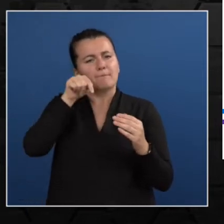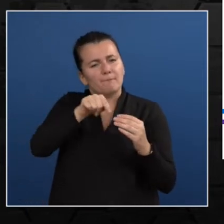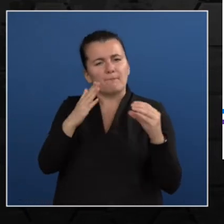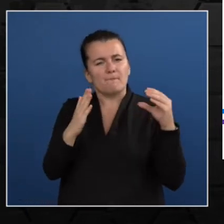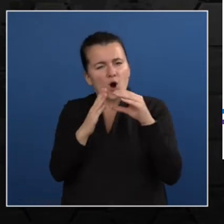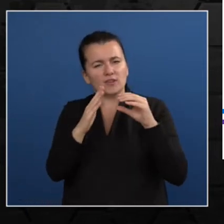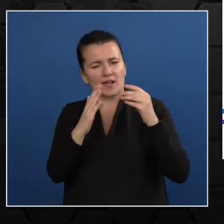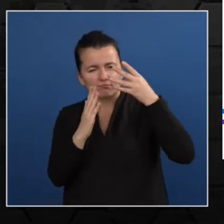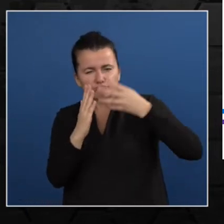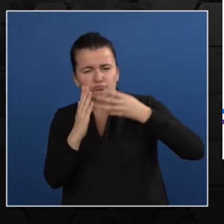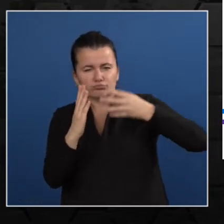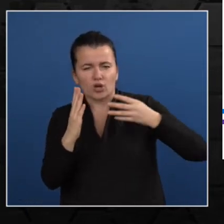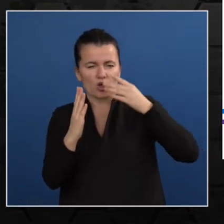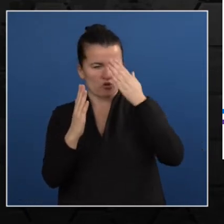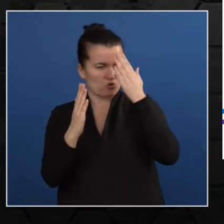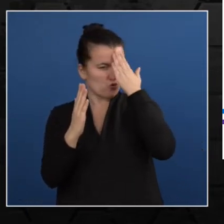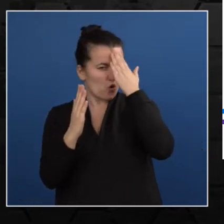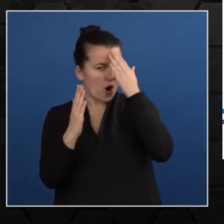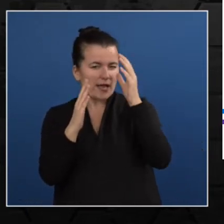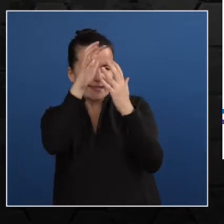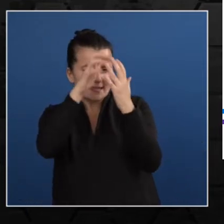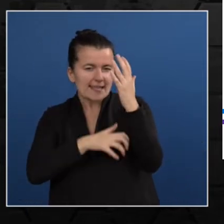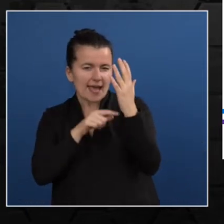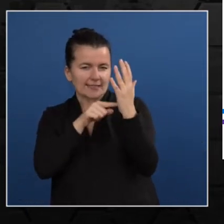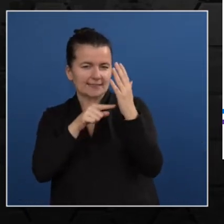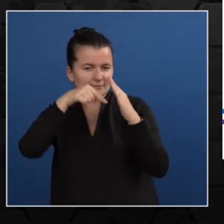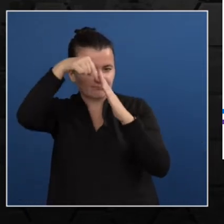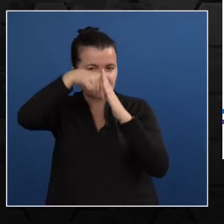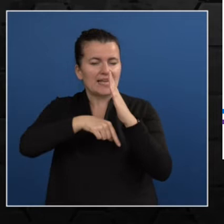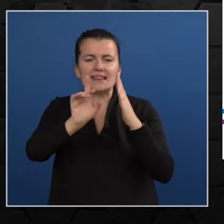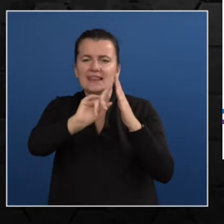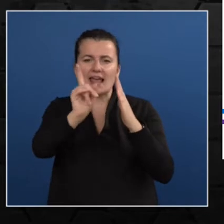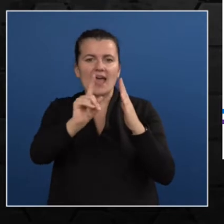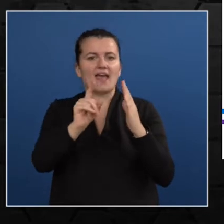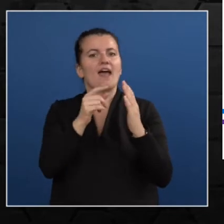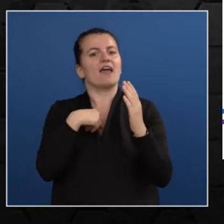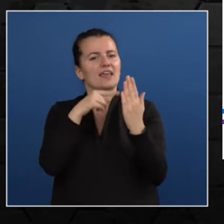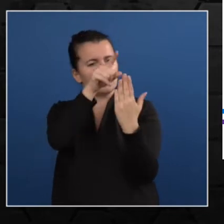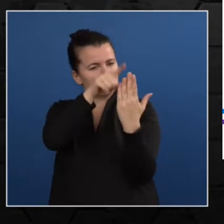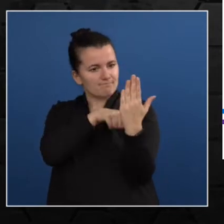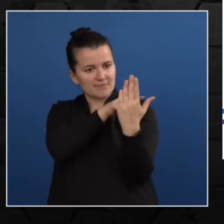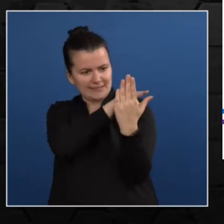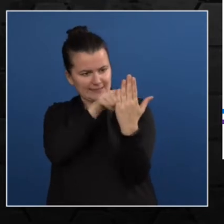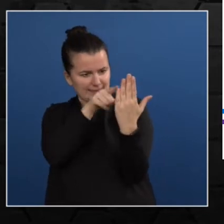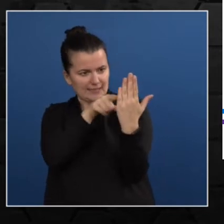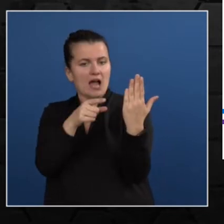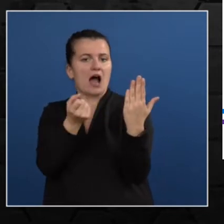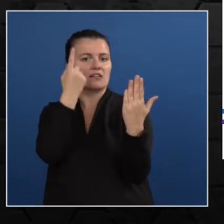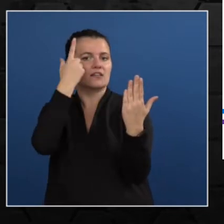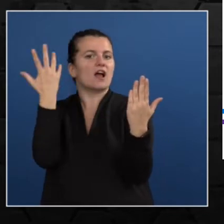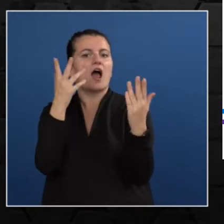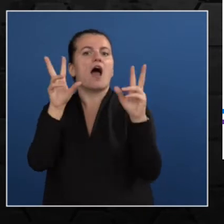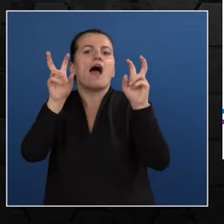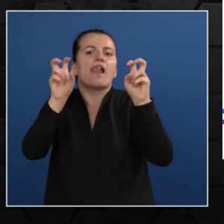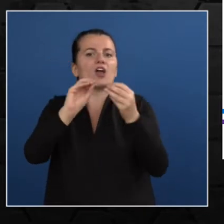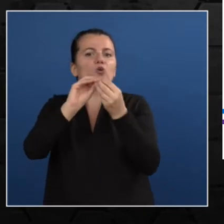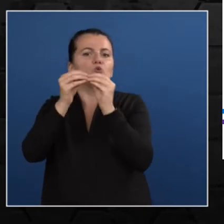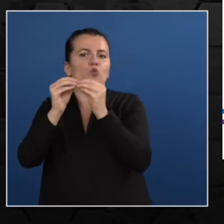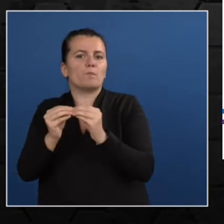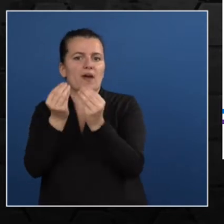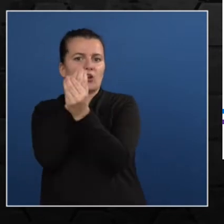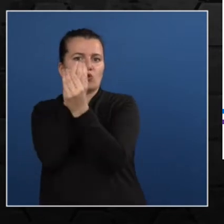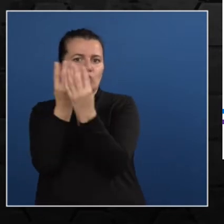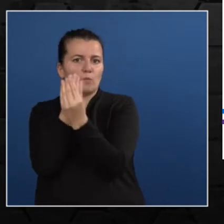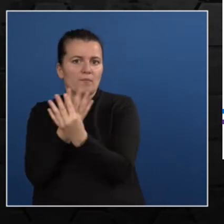understands like numerical values. So in order to convert that, you can use